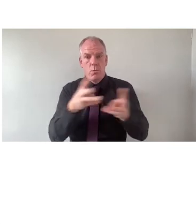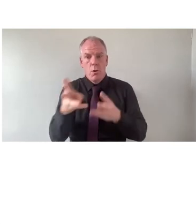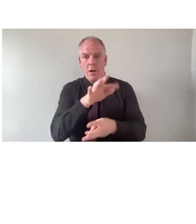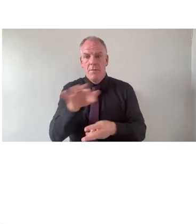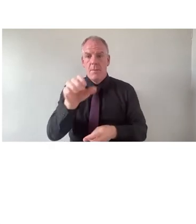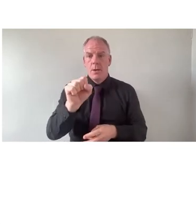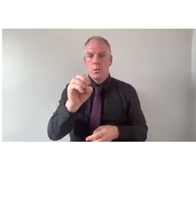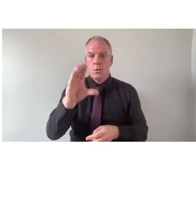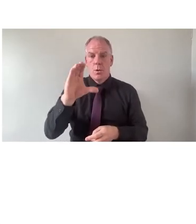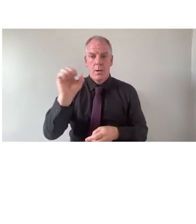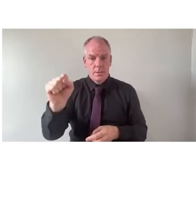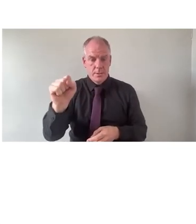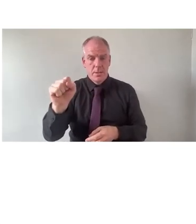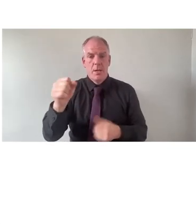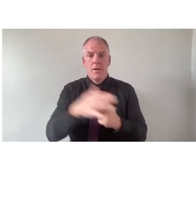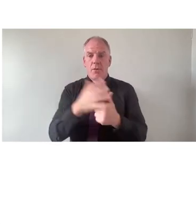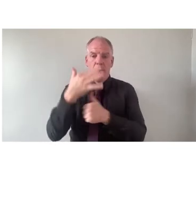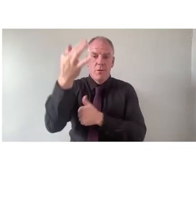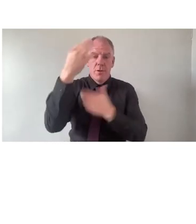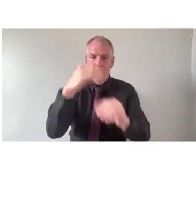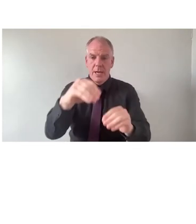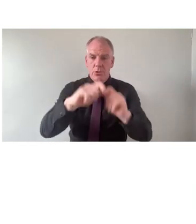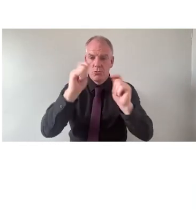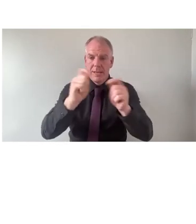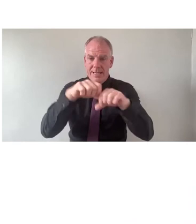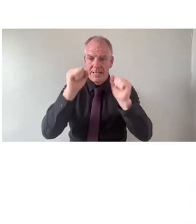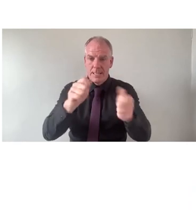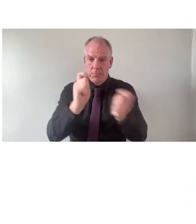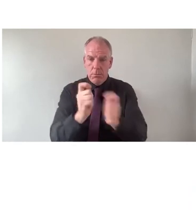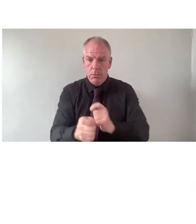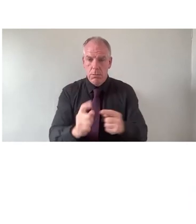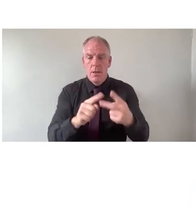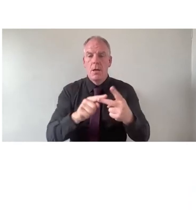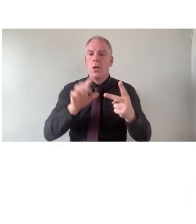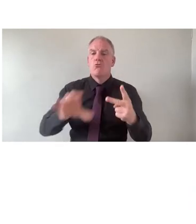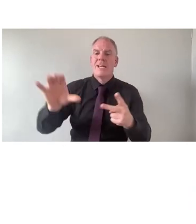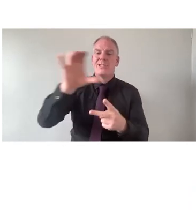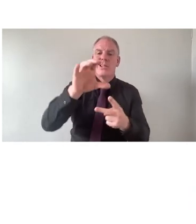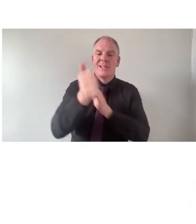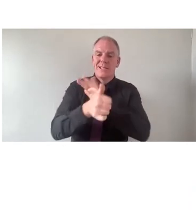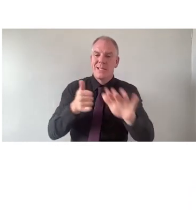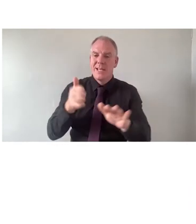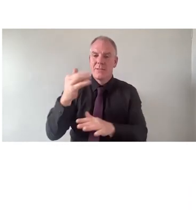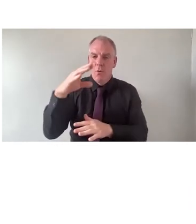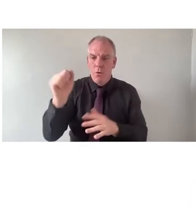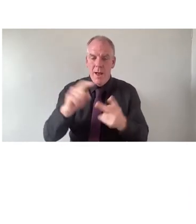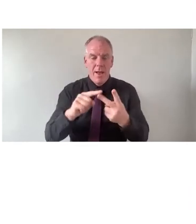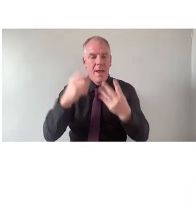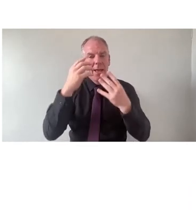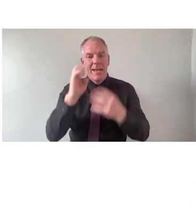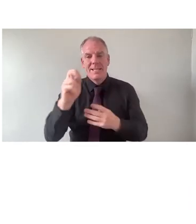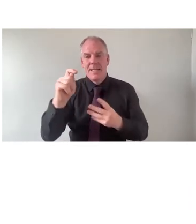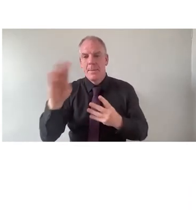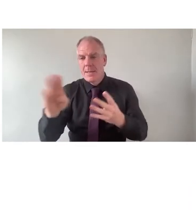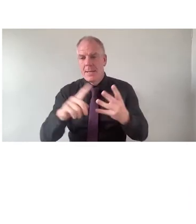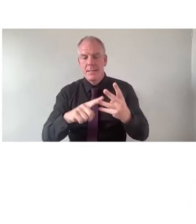to boost the further education training system, all the regional skills fora, the education and training boards, the rich